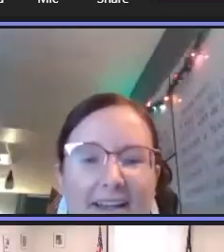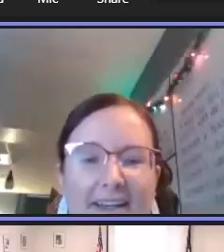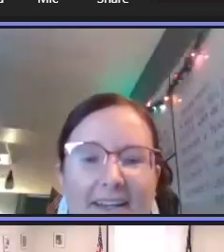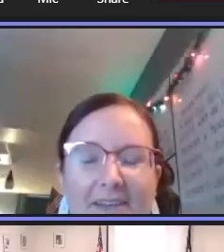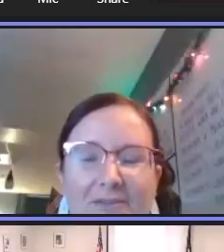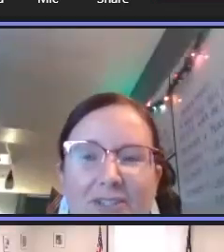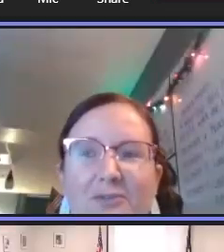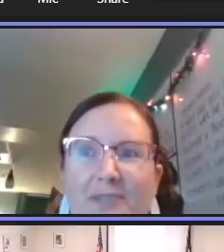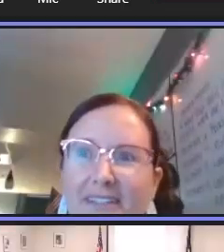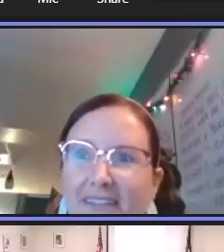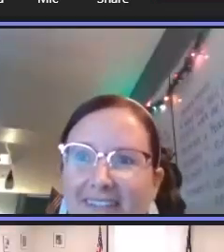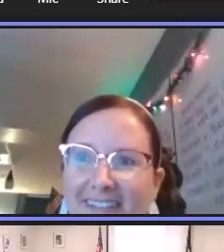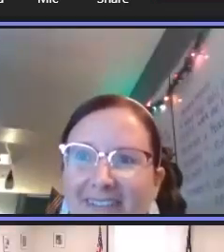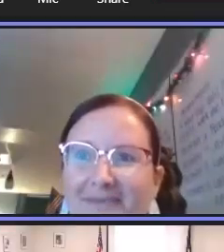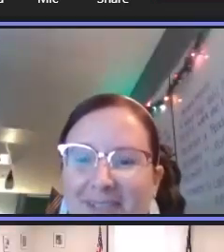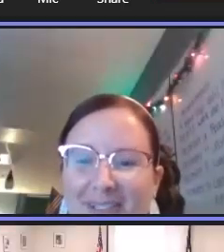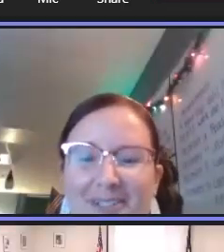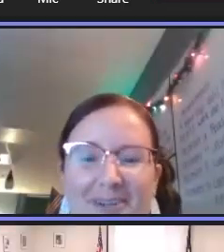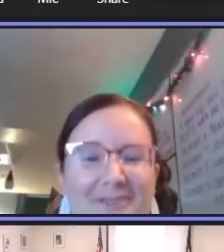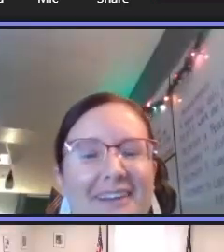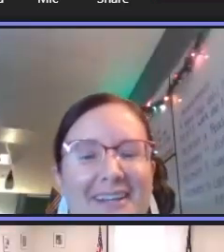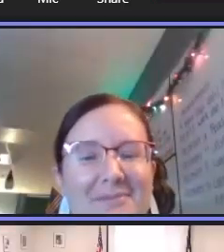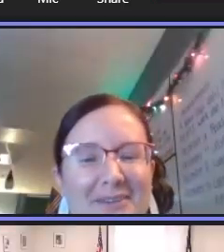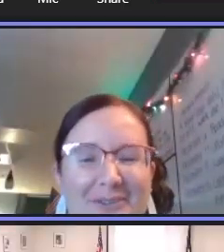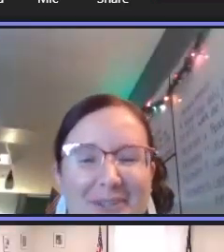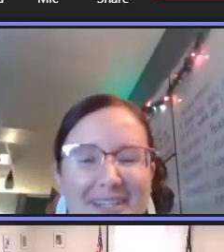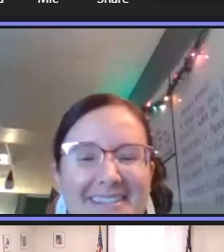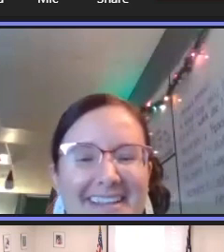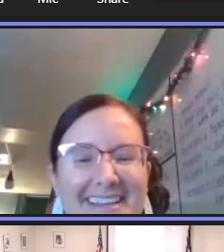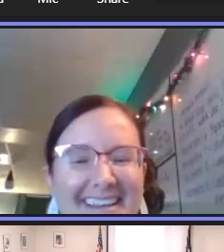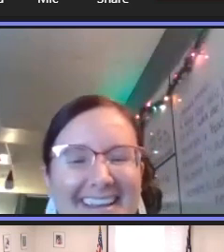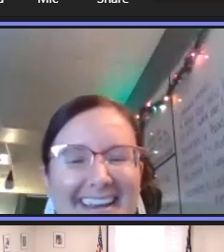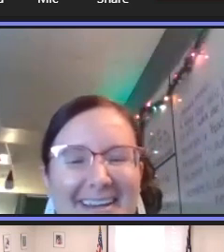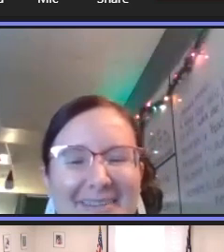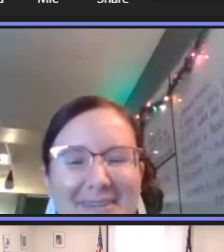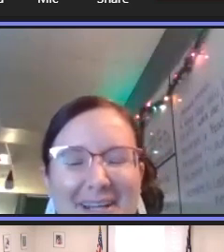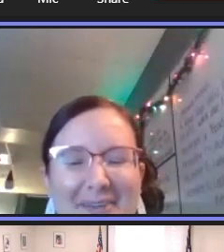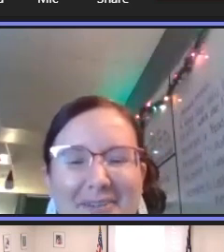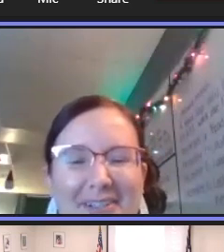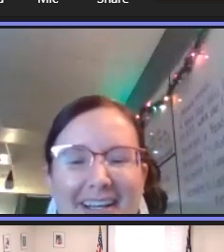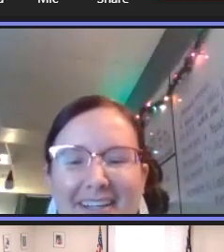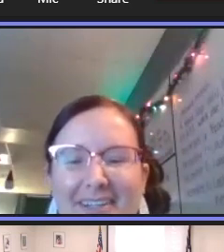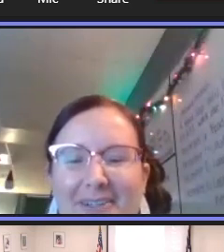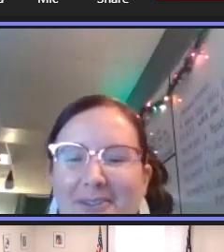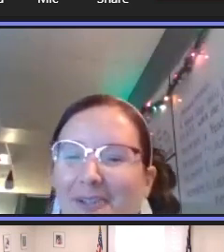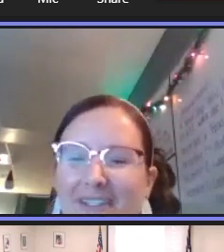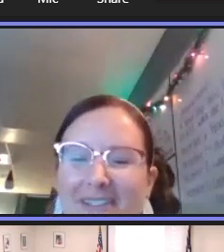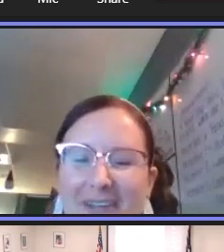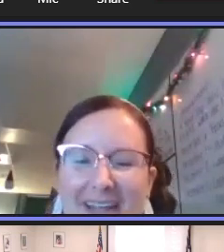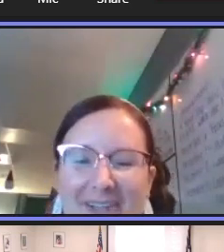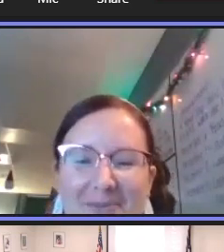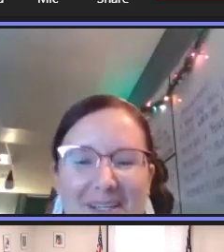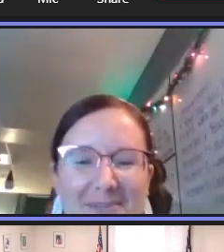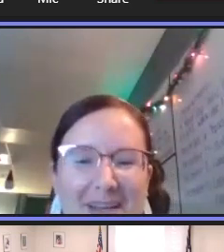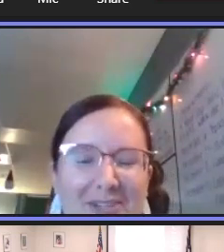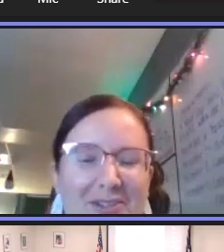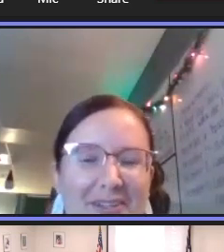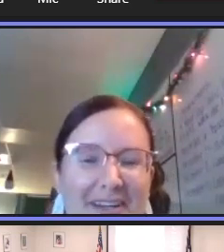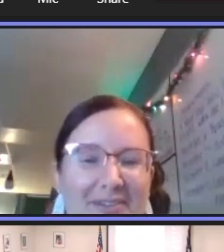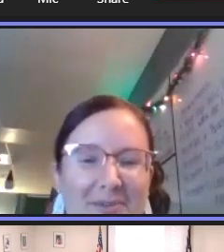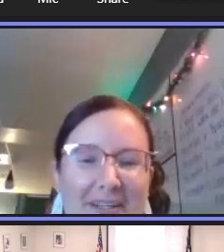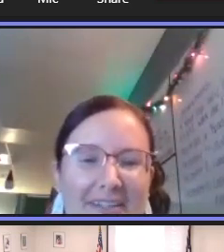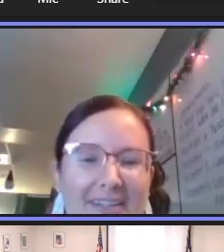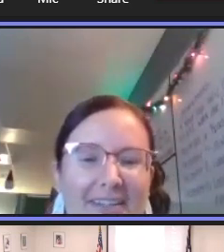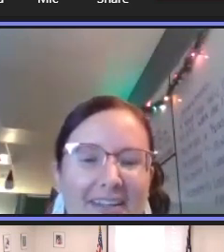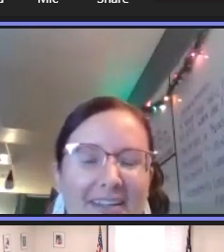because I have just recently really started finding my voice. And I feel like, little Estill County, we need to make